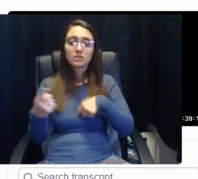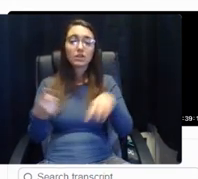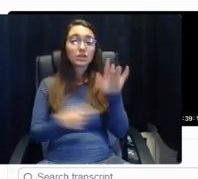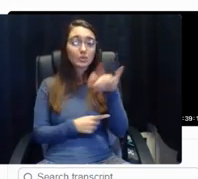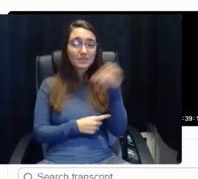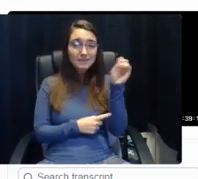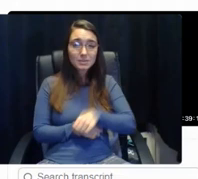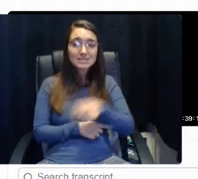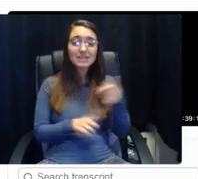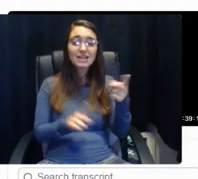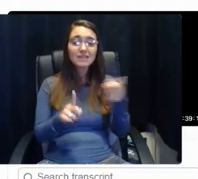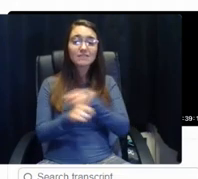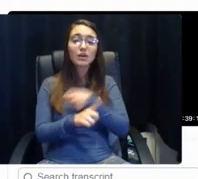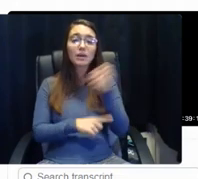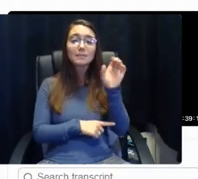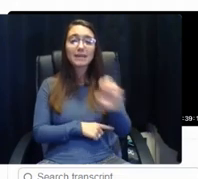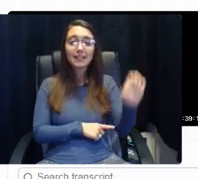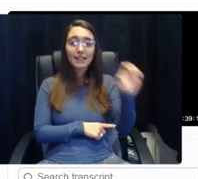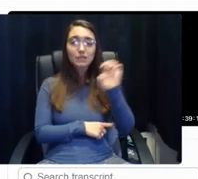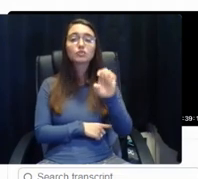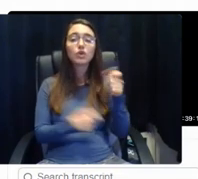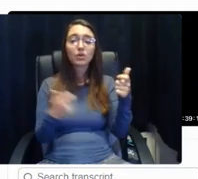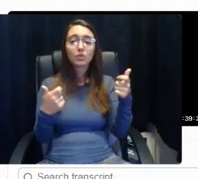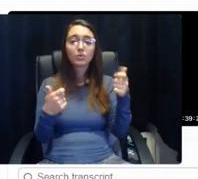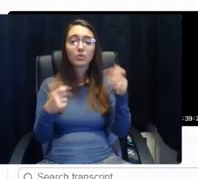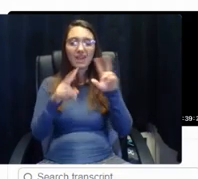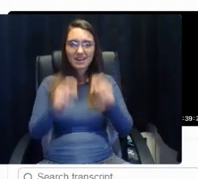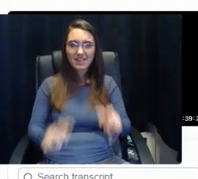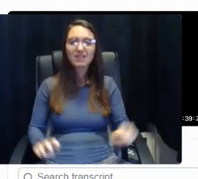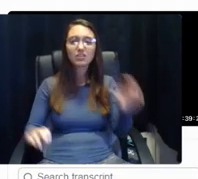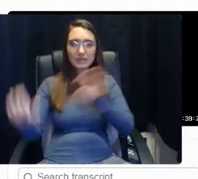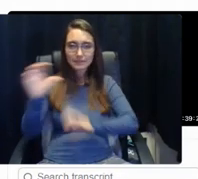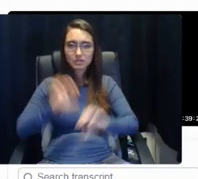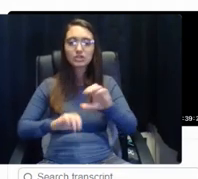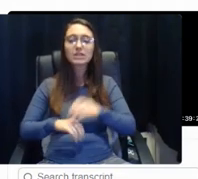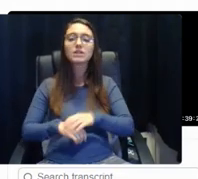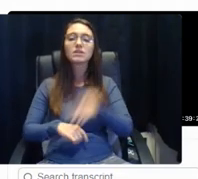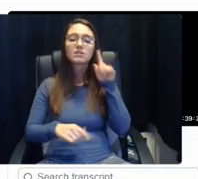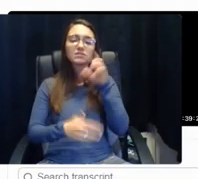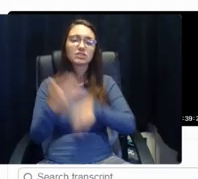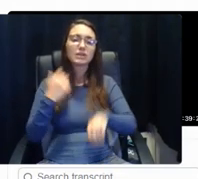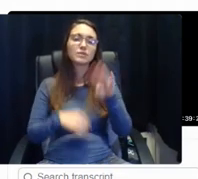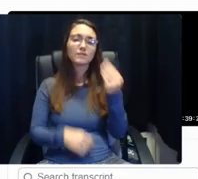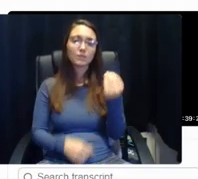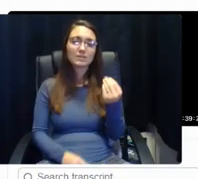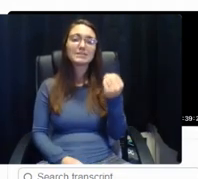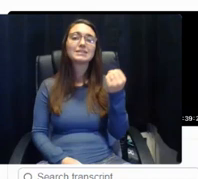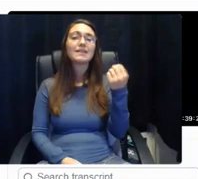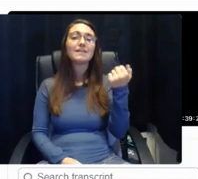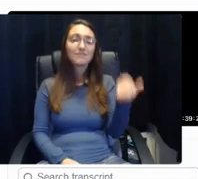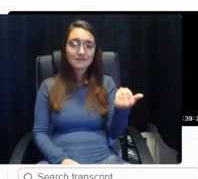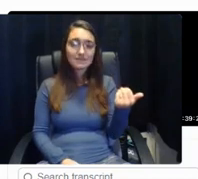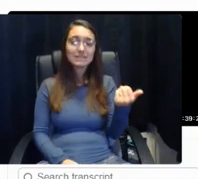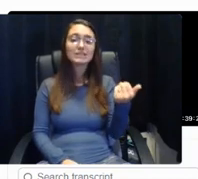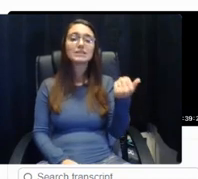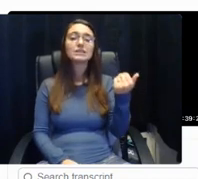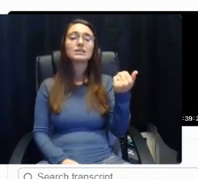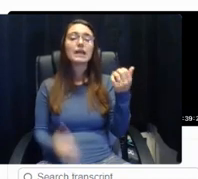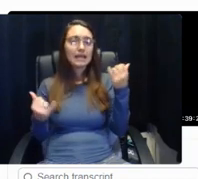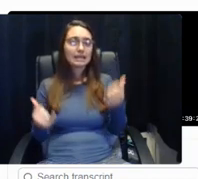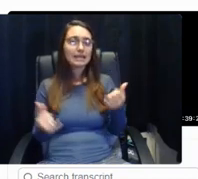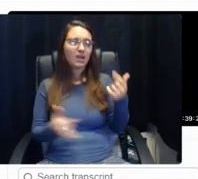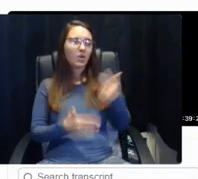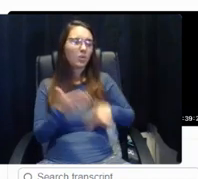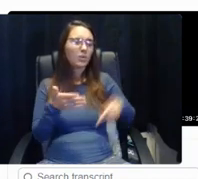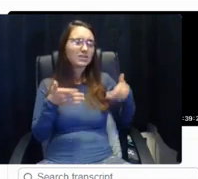come from electroanalytical chemistry, and that is covered in chapter 14, 15, and now the